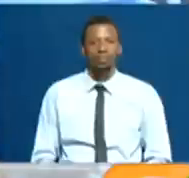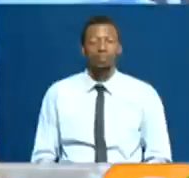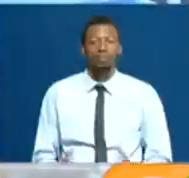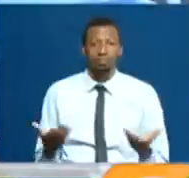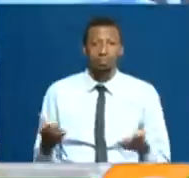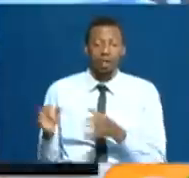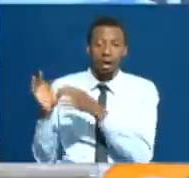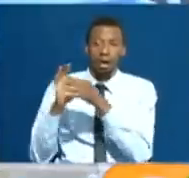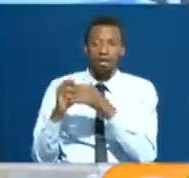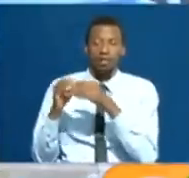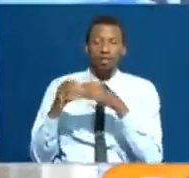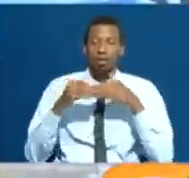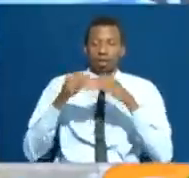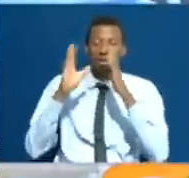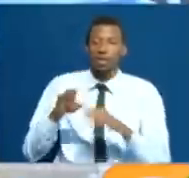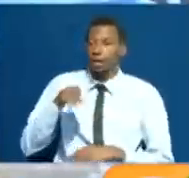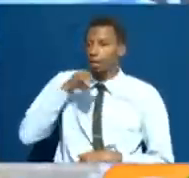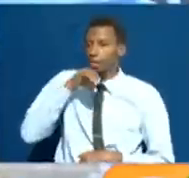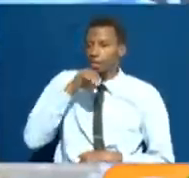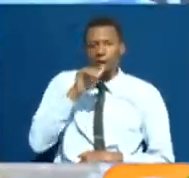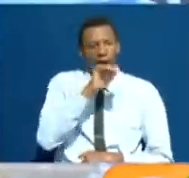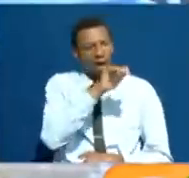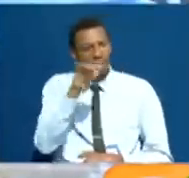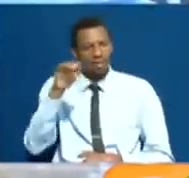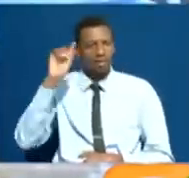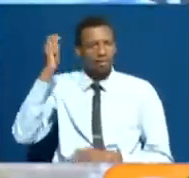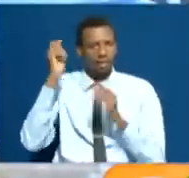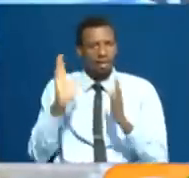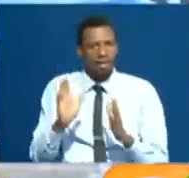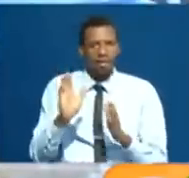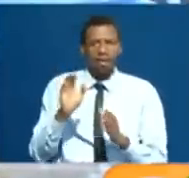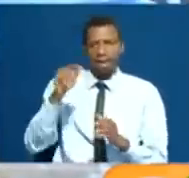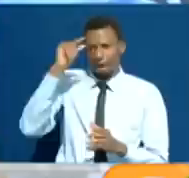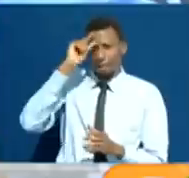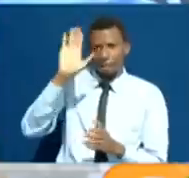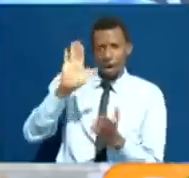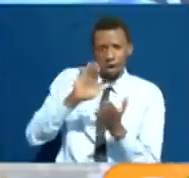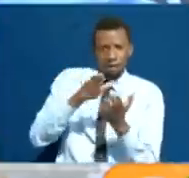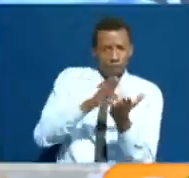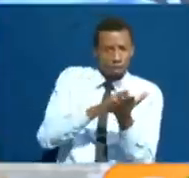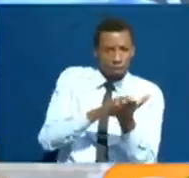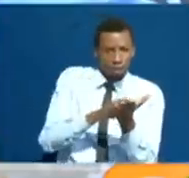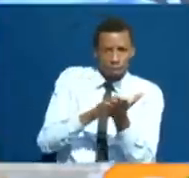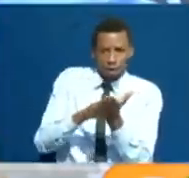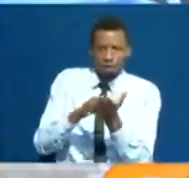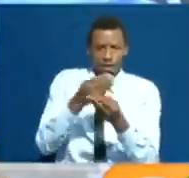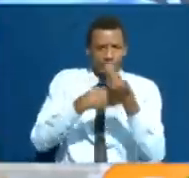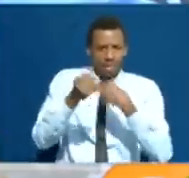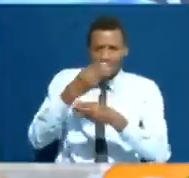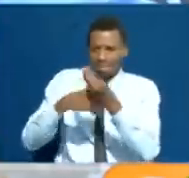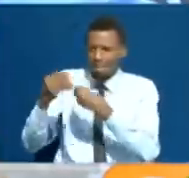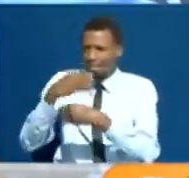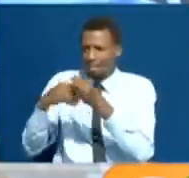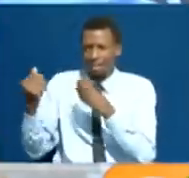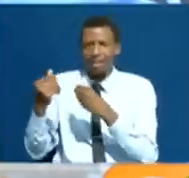as theier leader RI odinga is now calling on kenyons to reject the government's proposals to sell to private investors keep par State